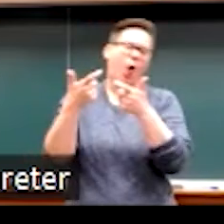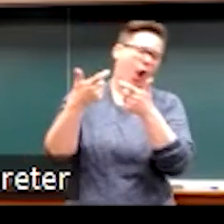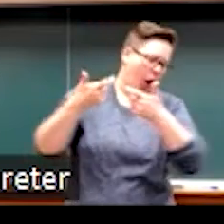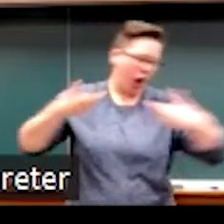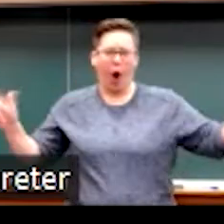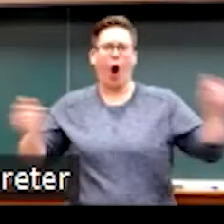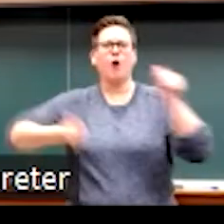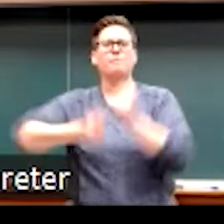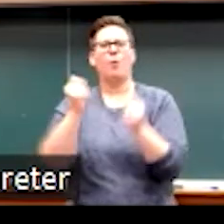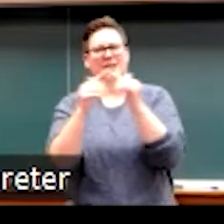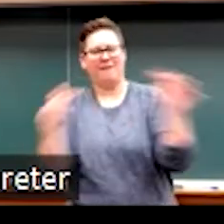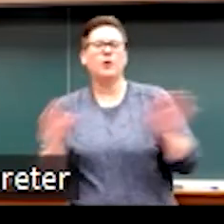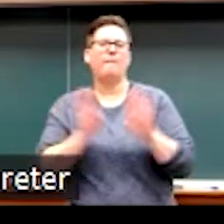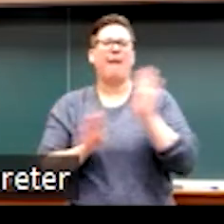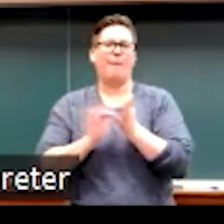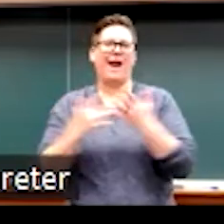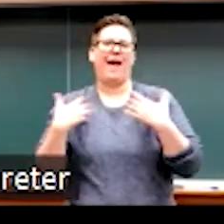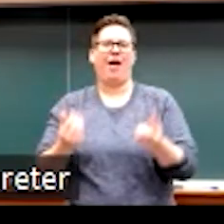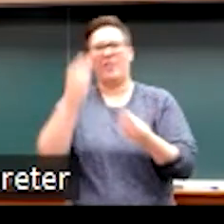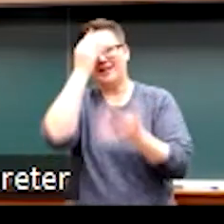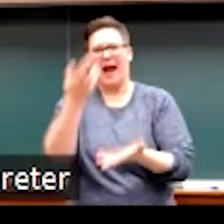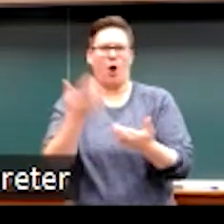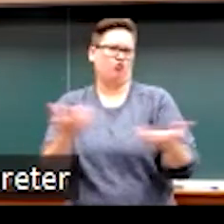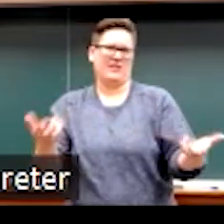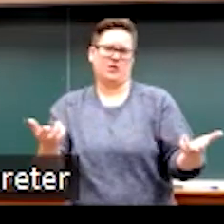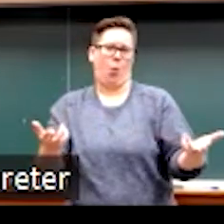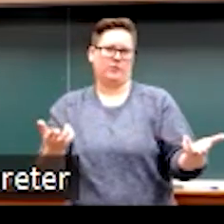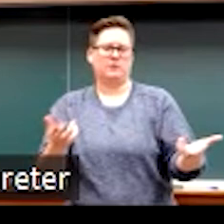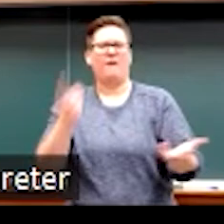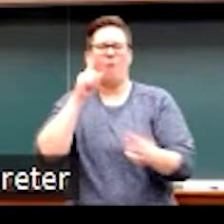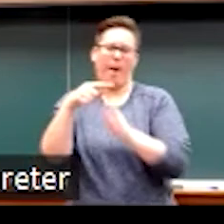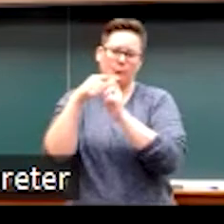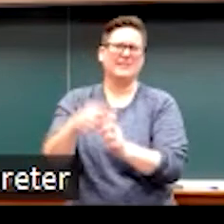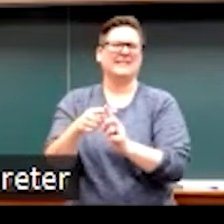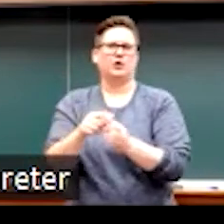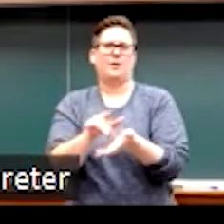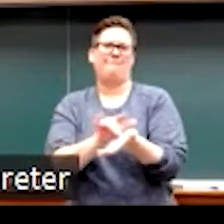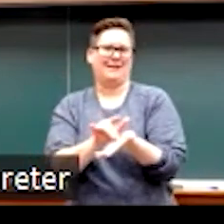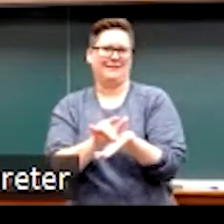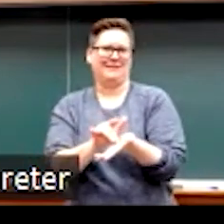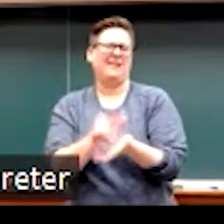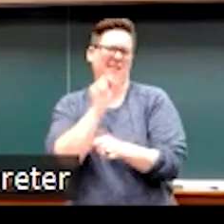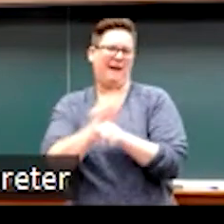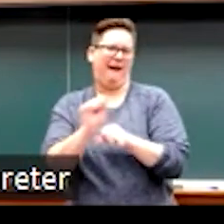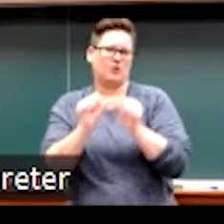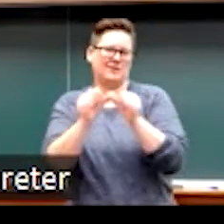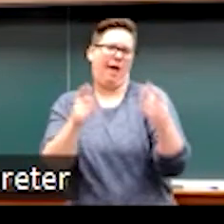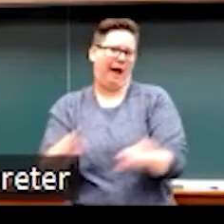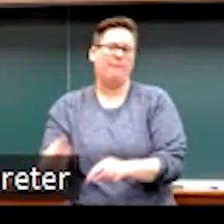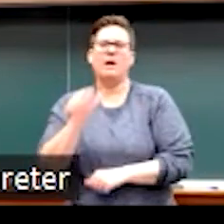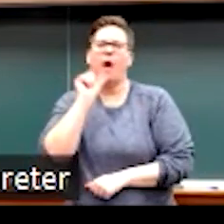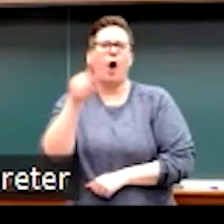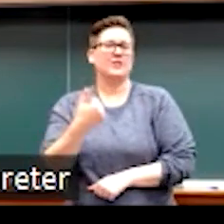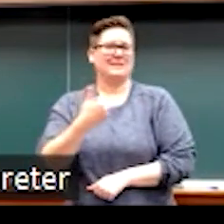and most diverse biomedical health data resource of its kind aimed at precision medicine. These efforts are ongoing. It's not